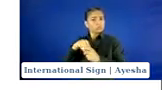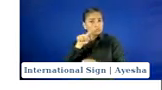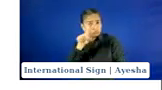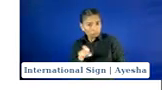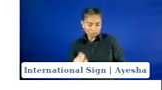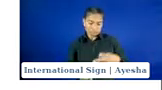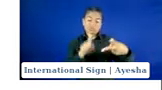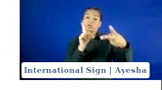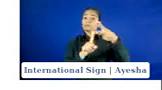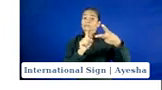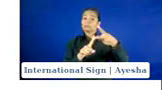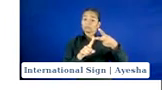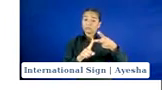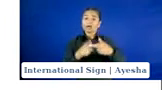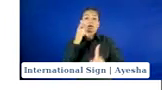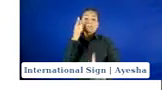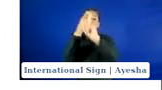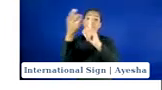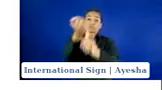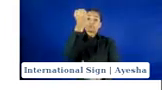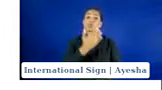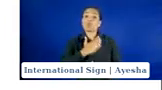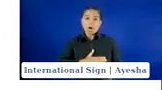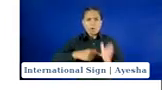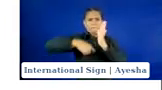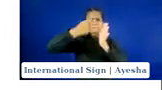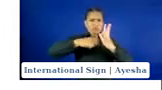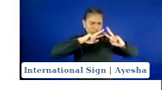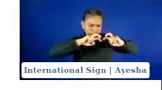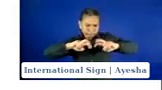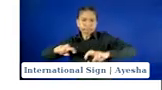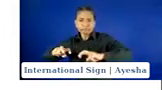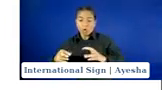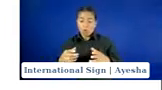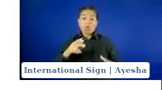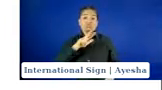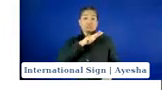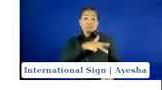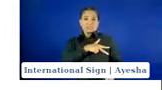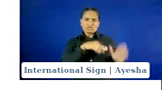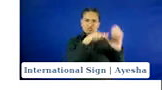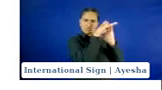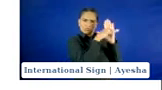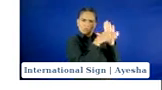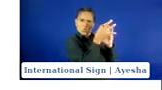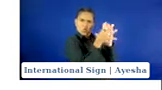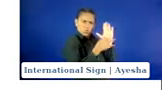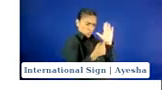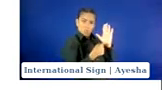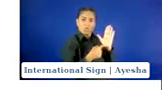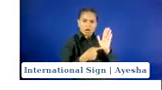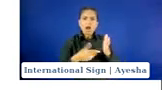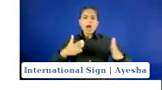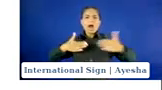system to improve its strength and strengthen its administrative, operational, and financial capacity. I think this is an important action that we want